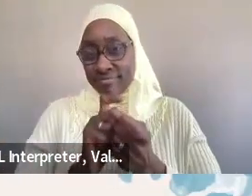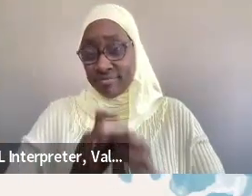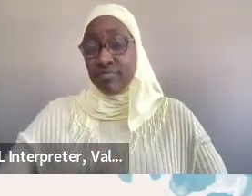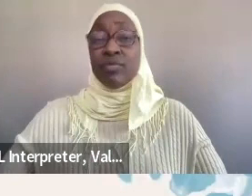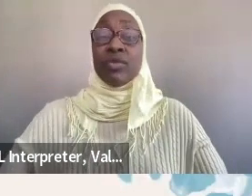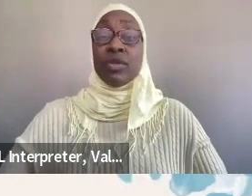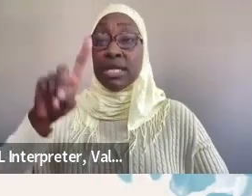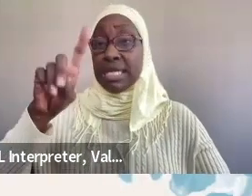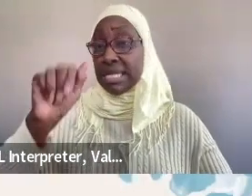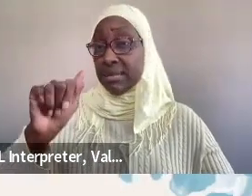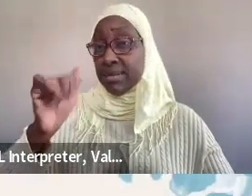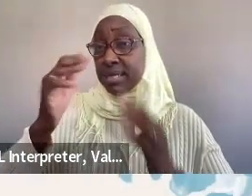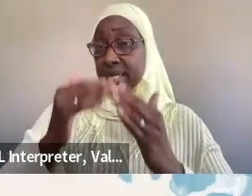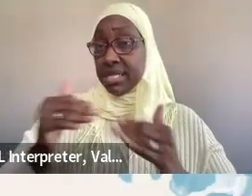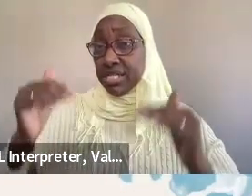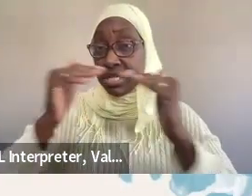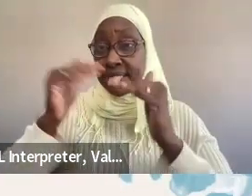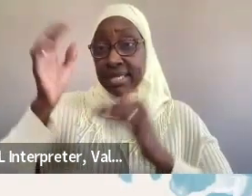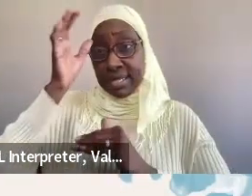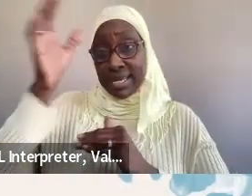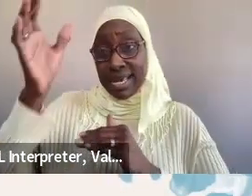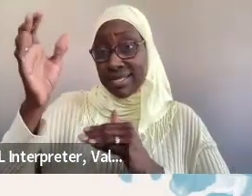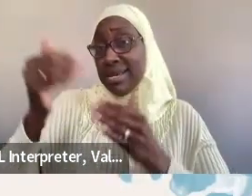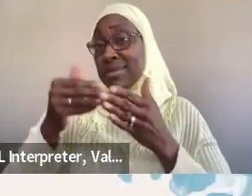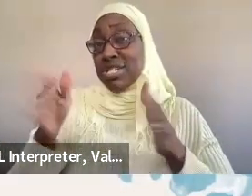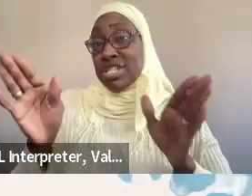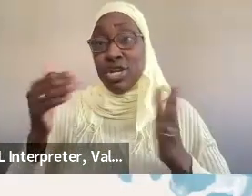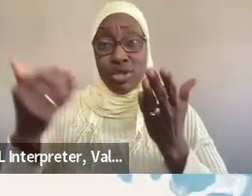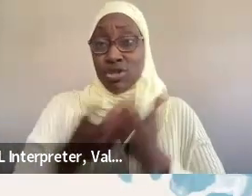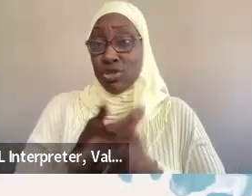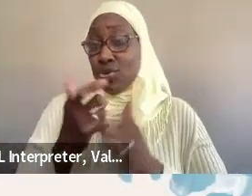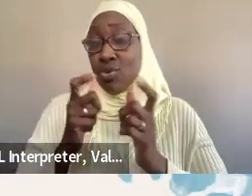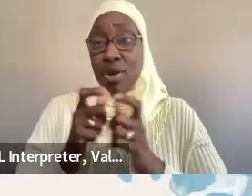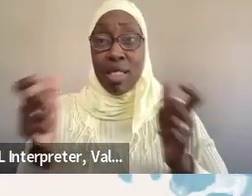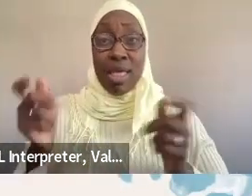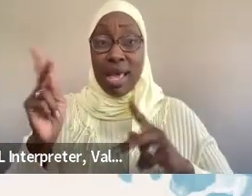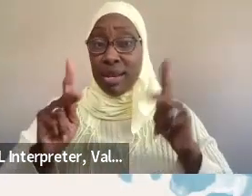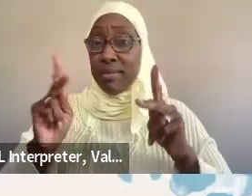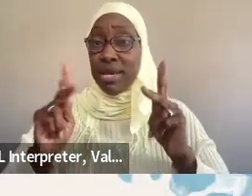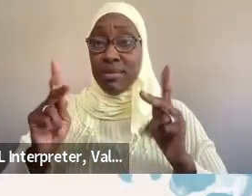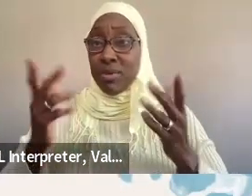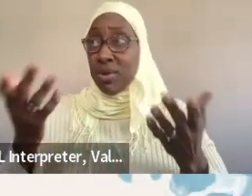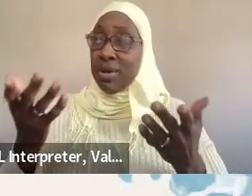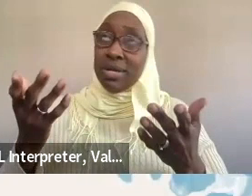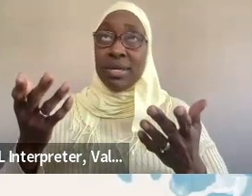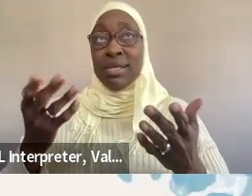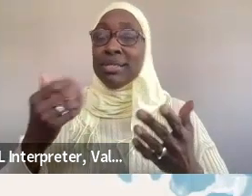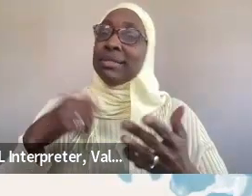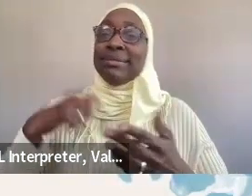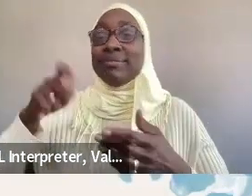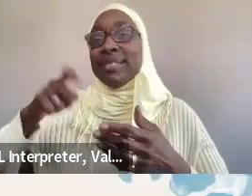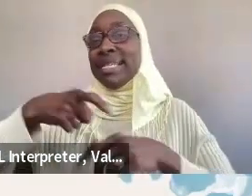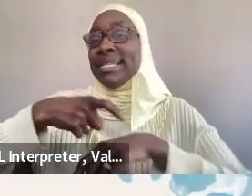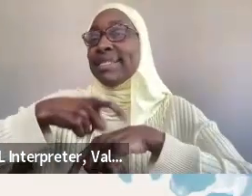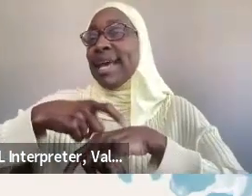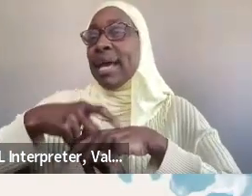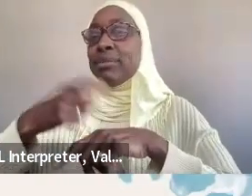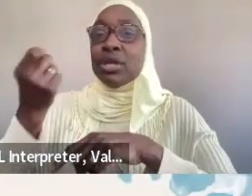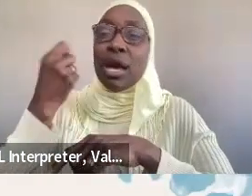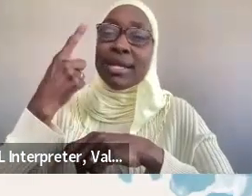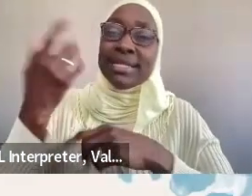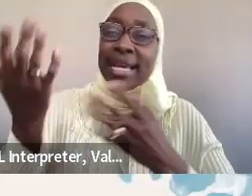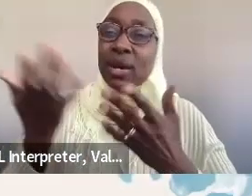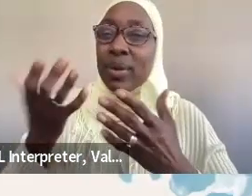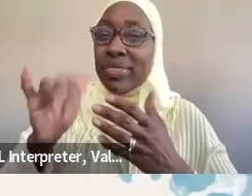concept, like in general, is also very new, and a lot of people like it takes time to like fully understand like what that means,